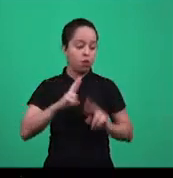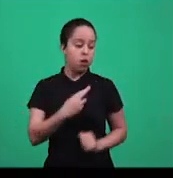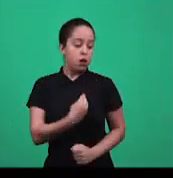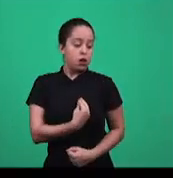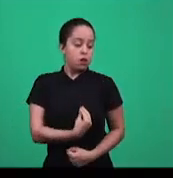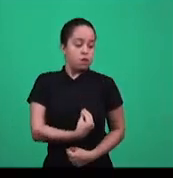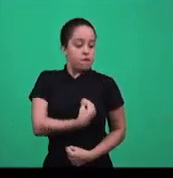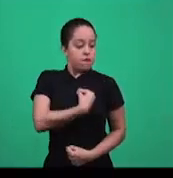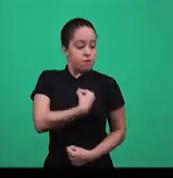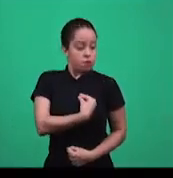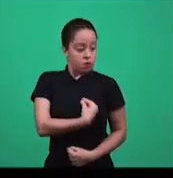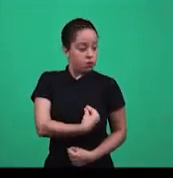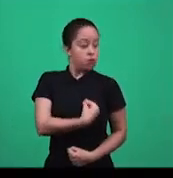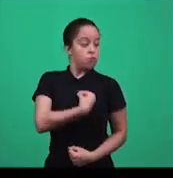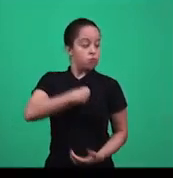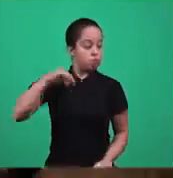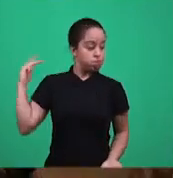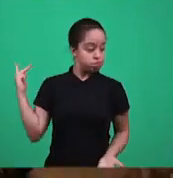The living Lamb.